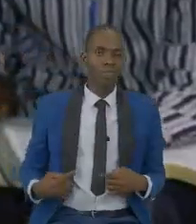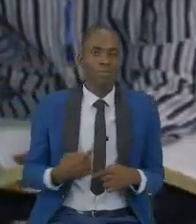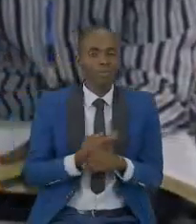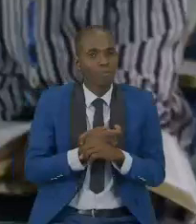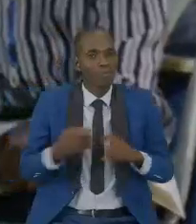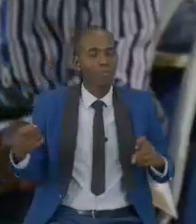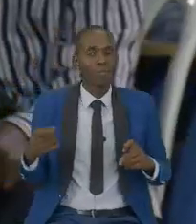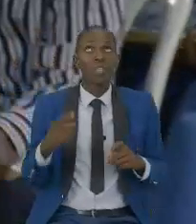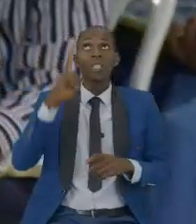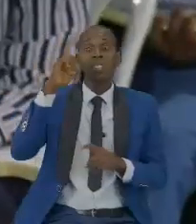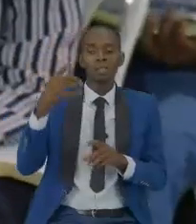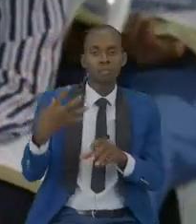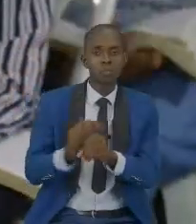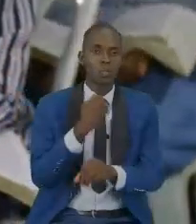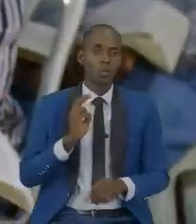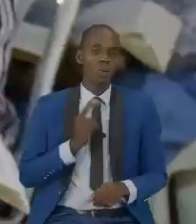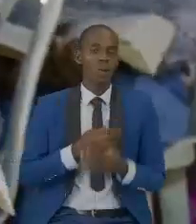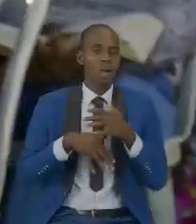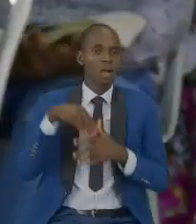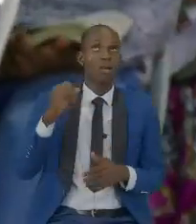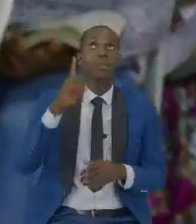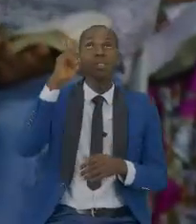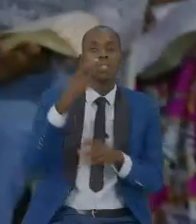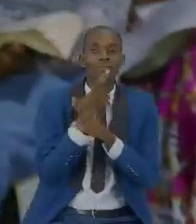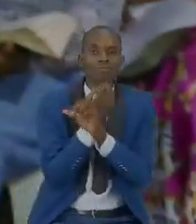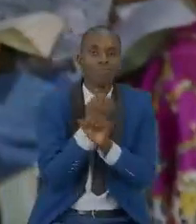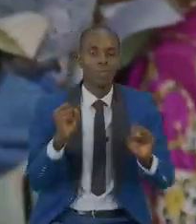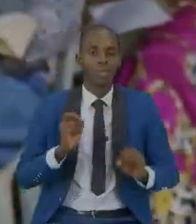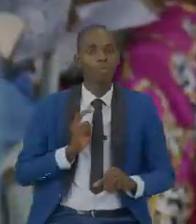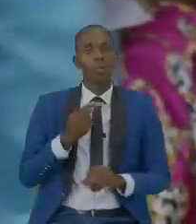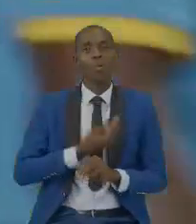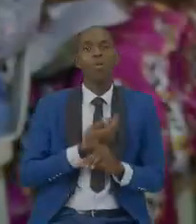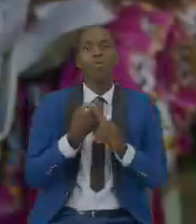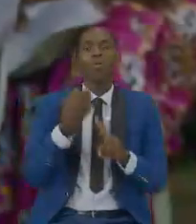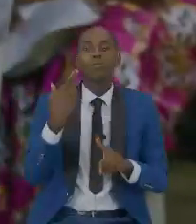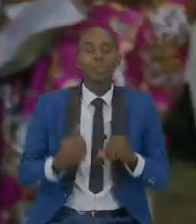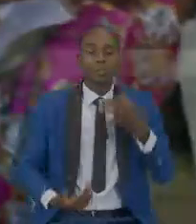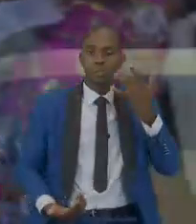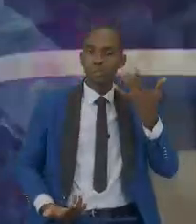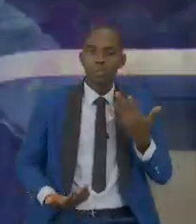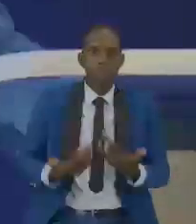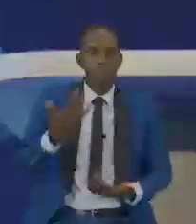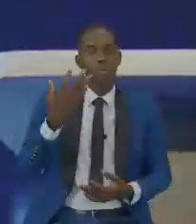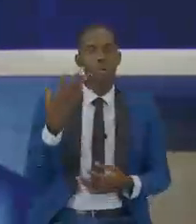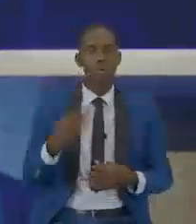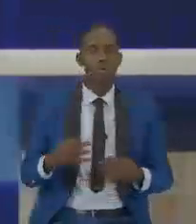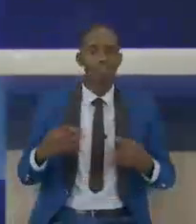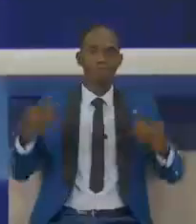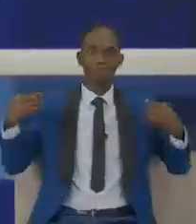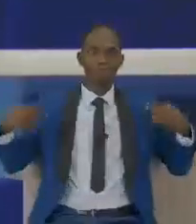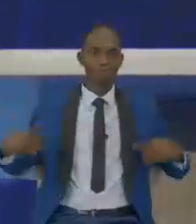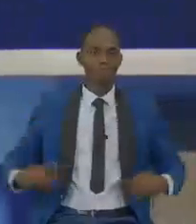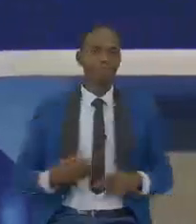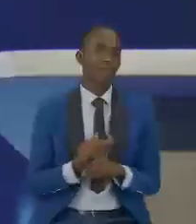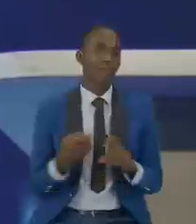out. He redeemed us from the furnace of affliction. And it's good